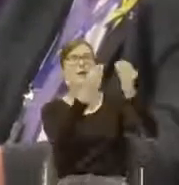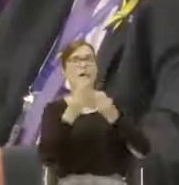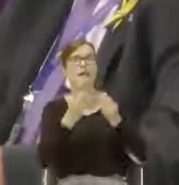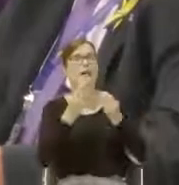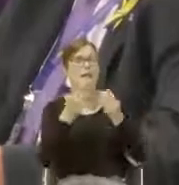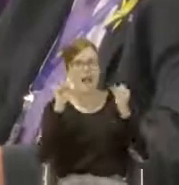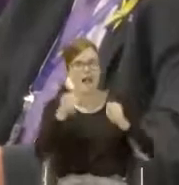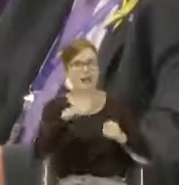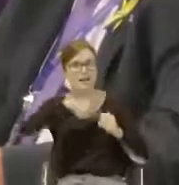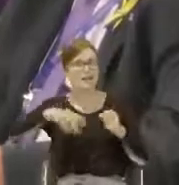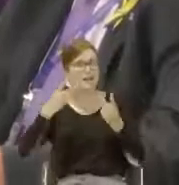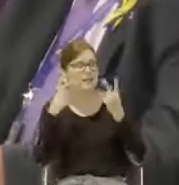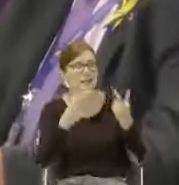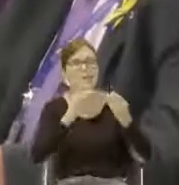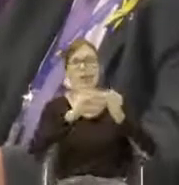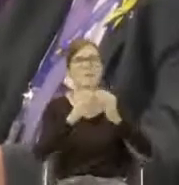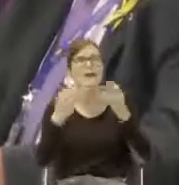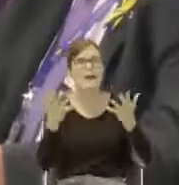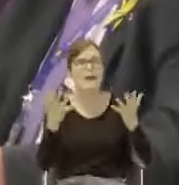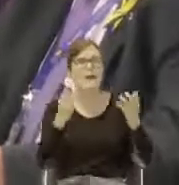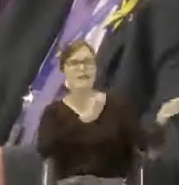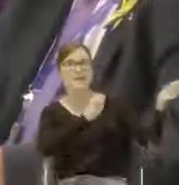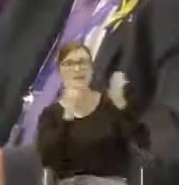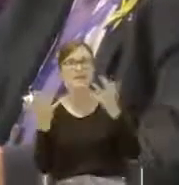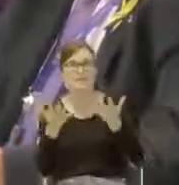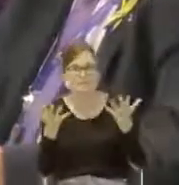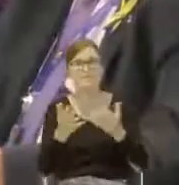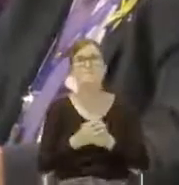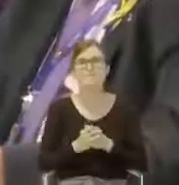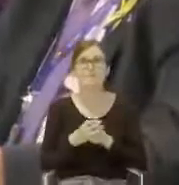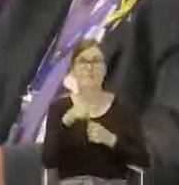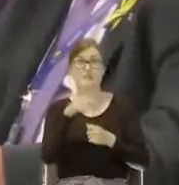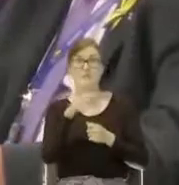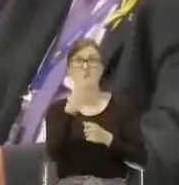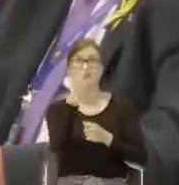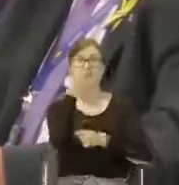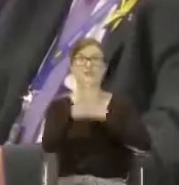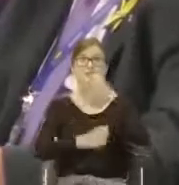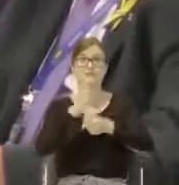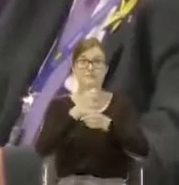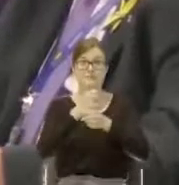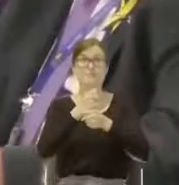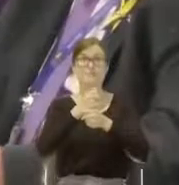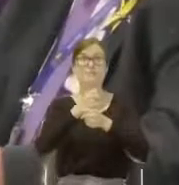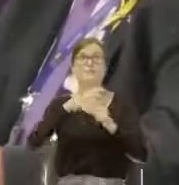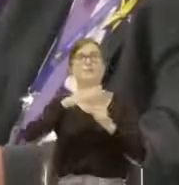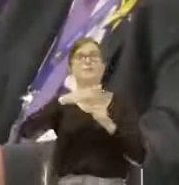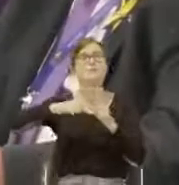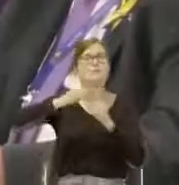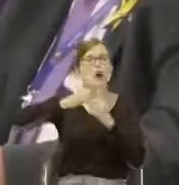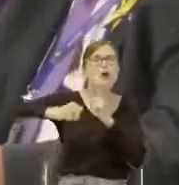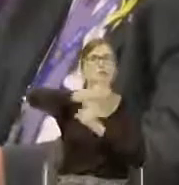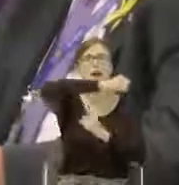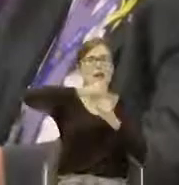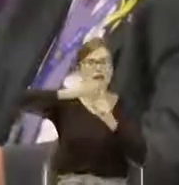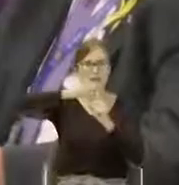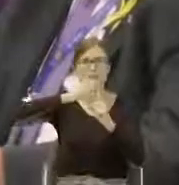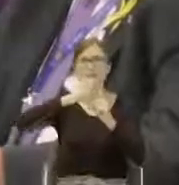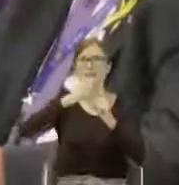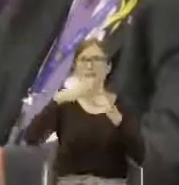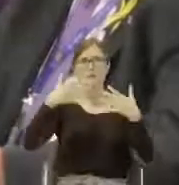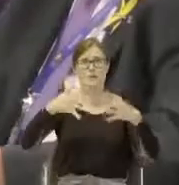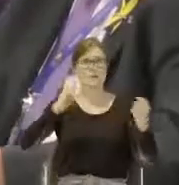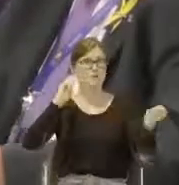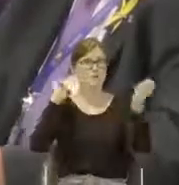One is the COVID-19 pandemic, in once in a generation crisis that spiraled from the health emergency to